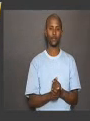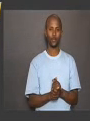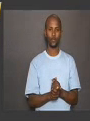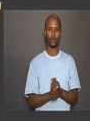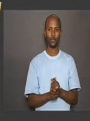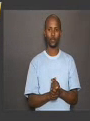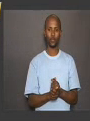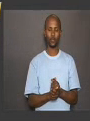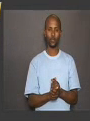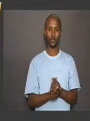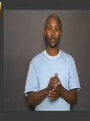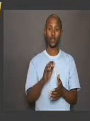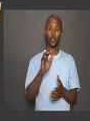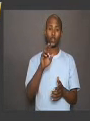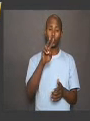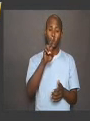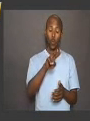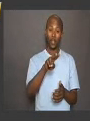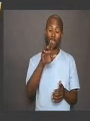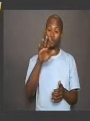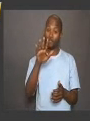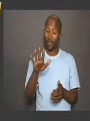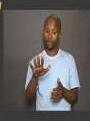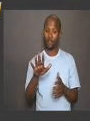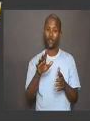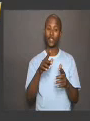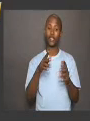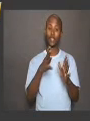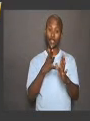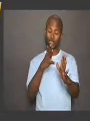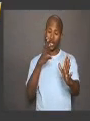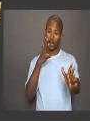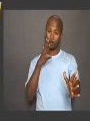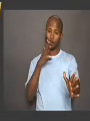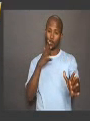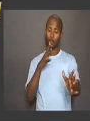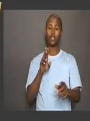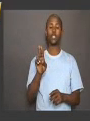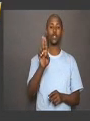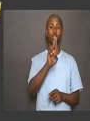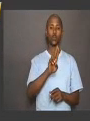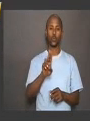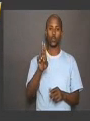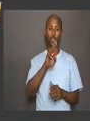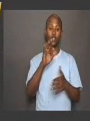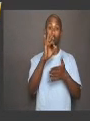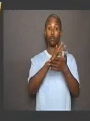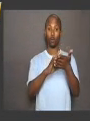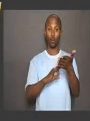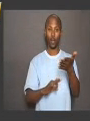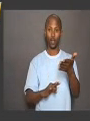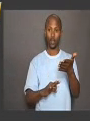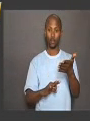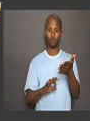To find the 25th term, let us use the formula that we